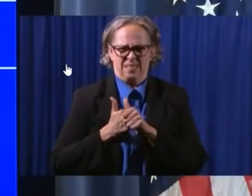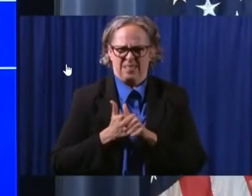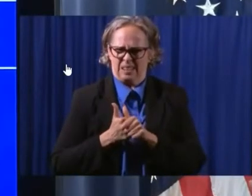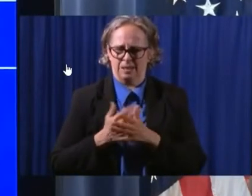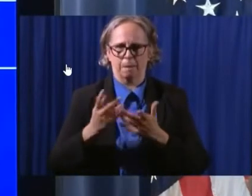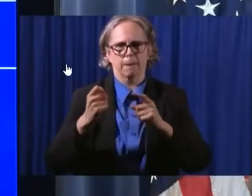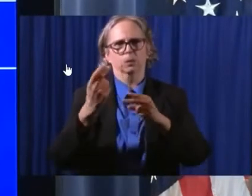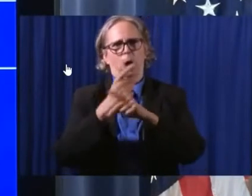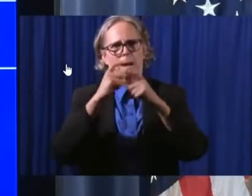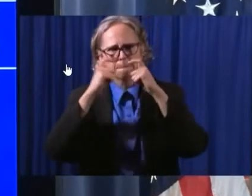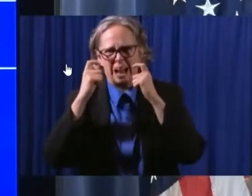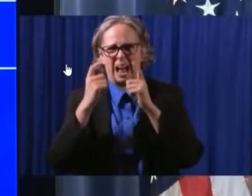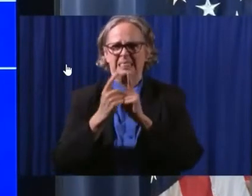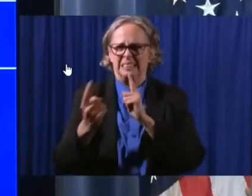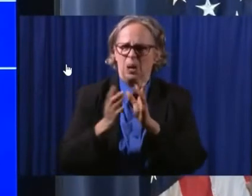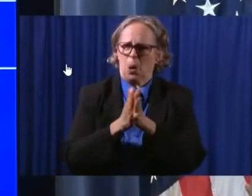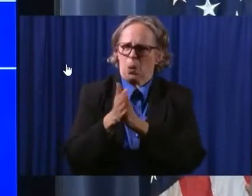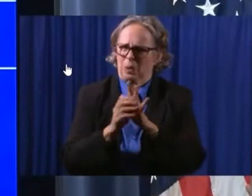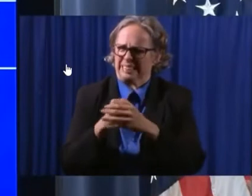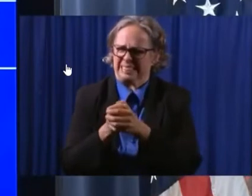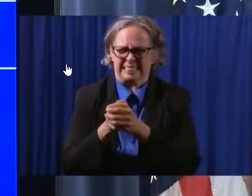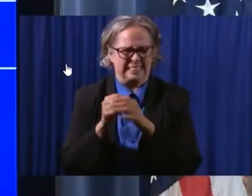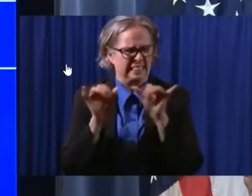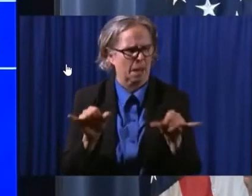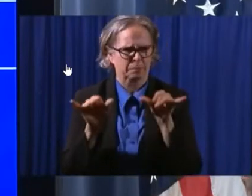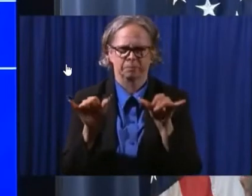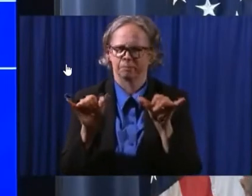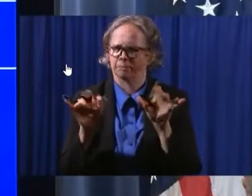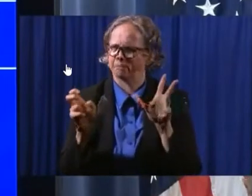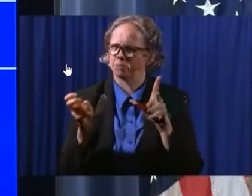these guidelines outlined in level 1,